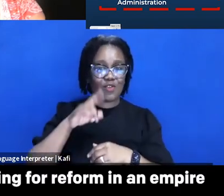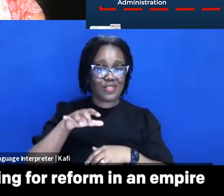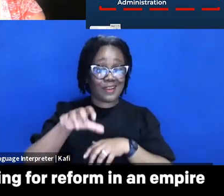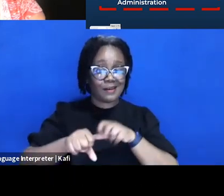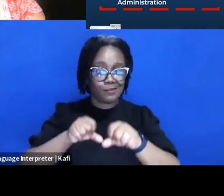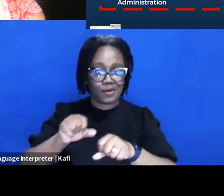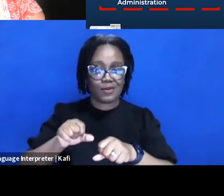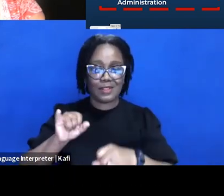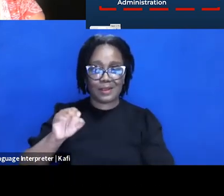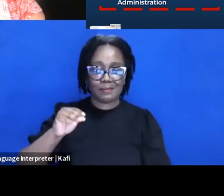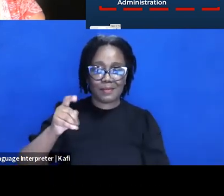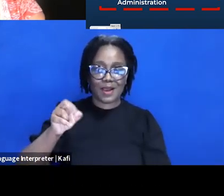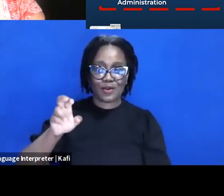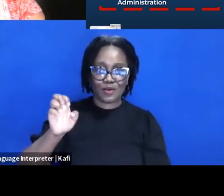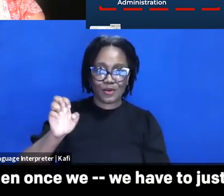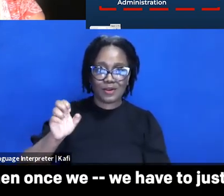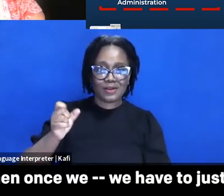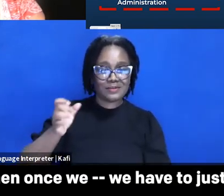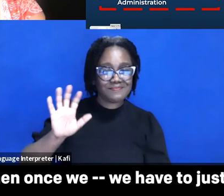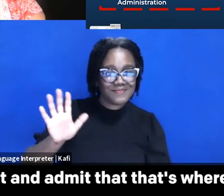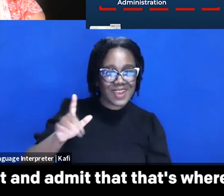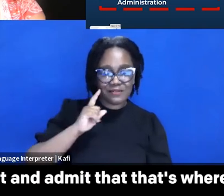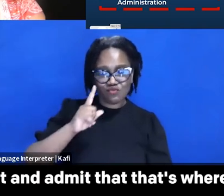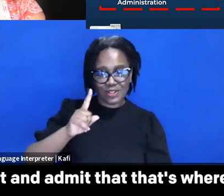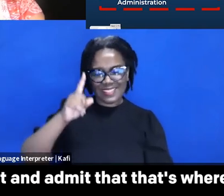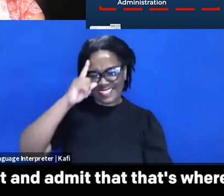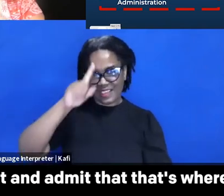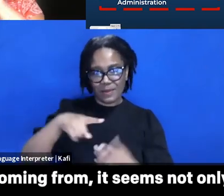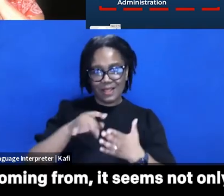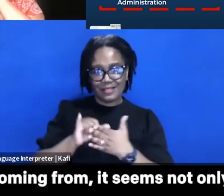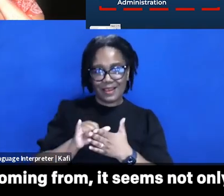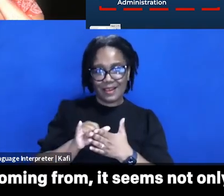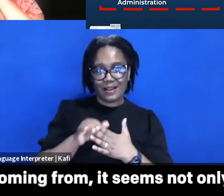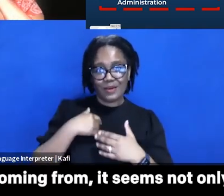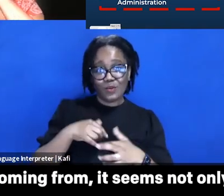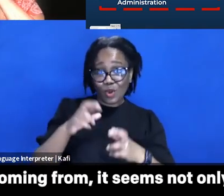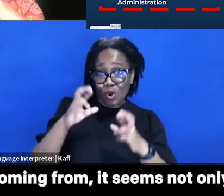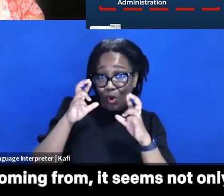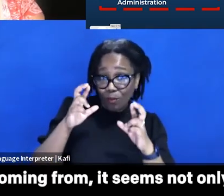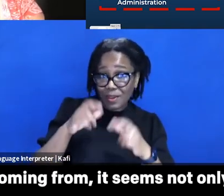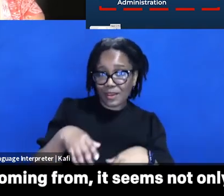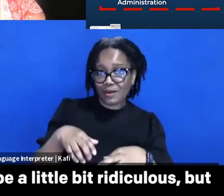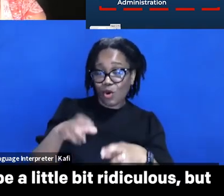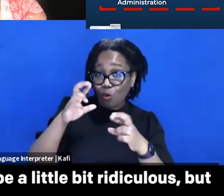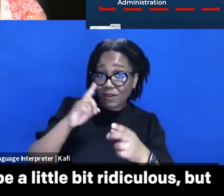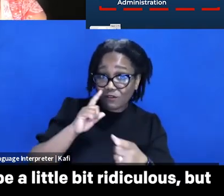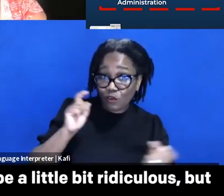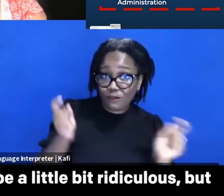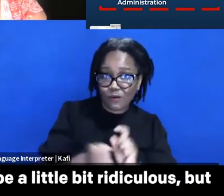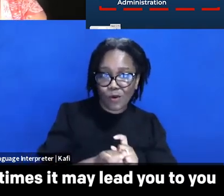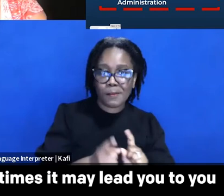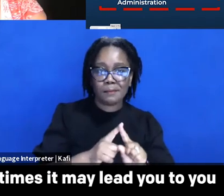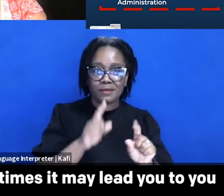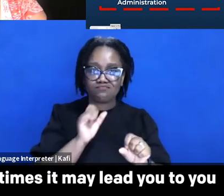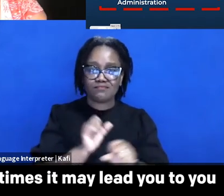reform in an empire. And then once we have to just say that and admit that that's where we're coming from, it seems not only maybe a little bit ridiculous,